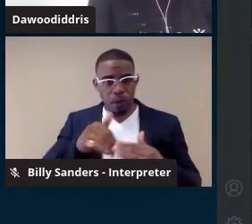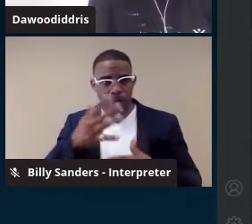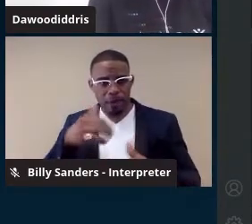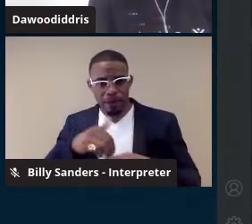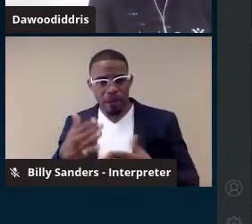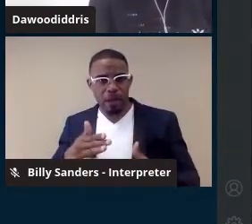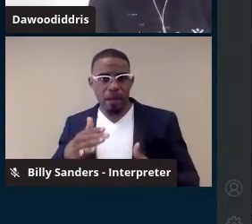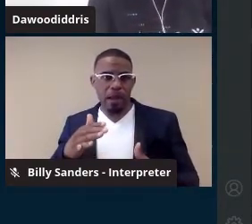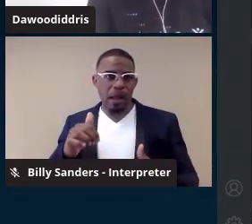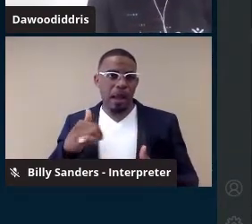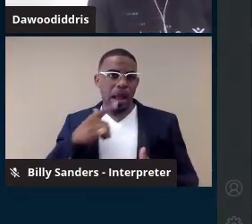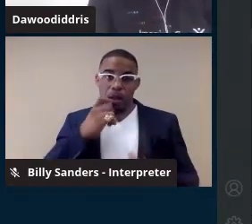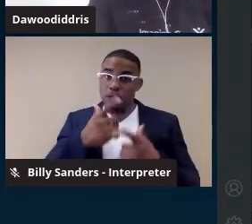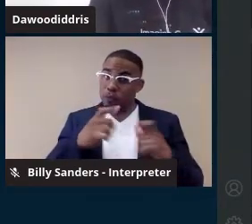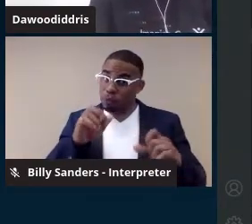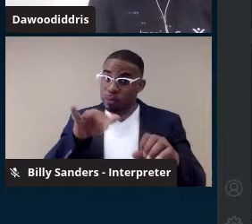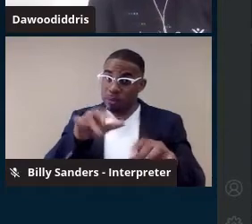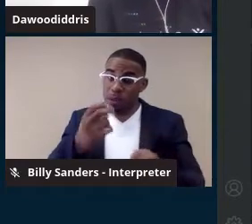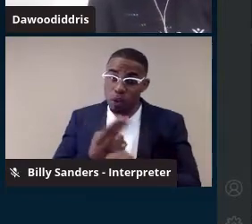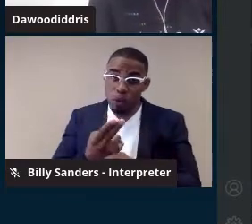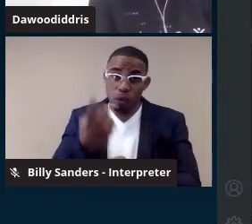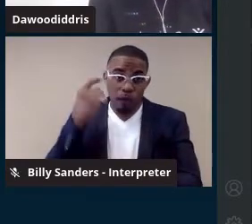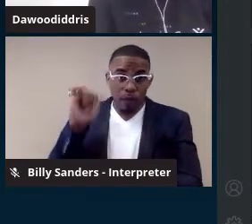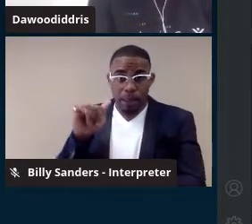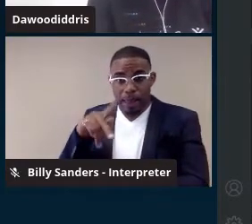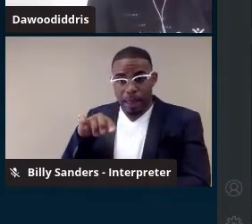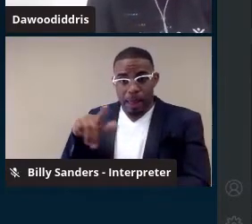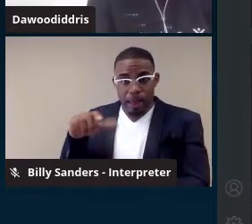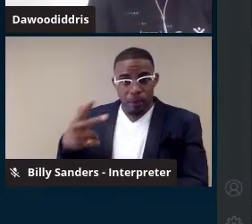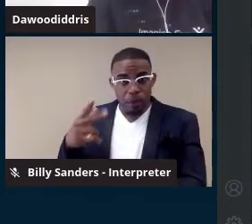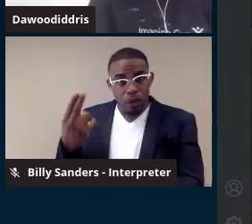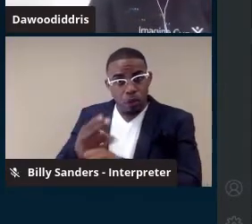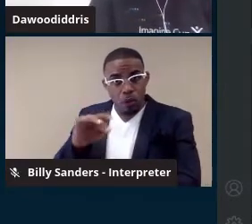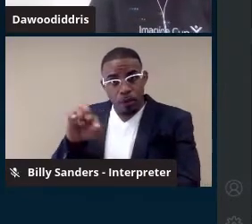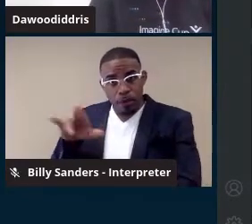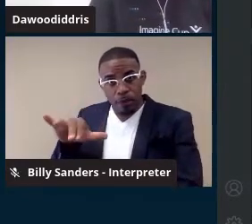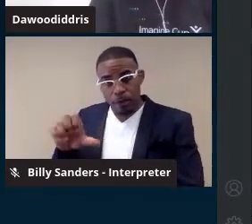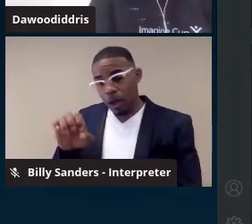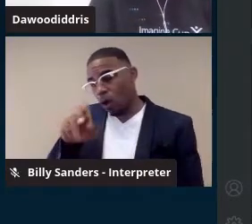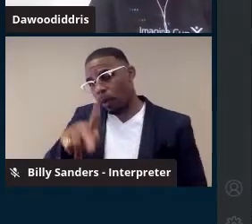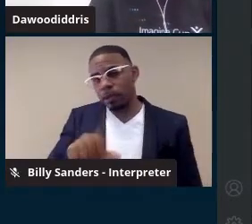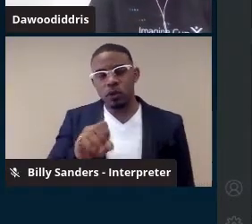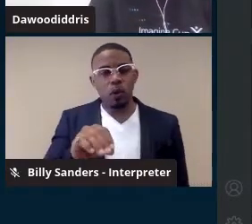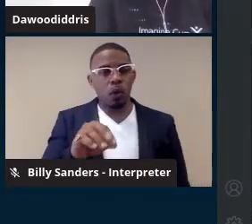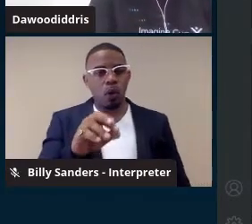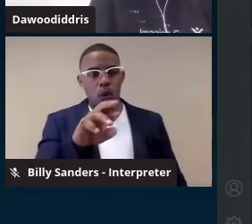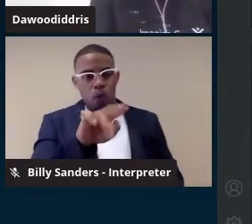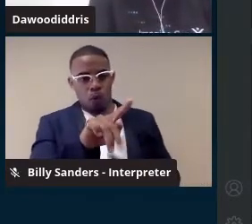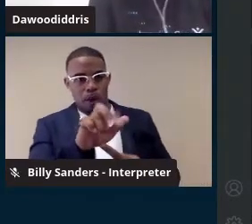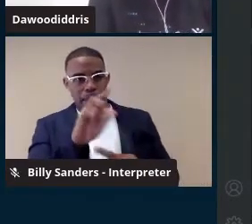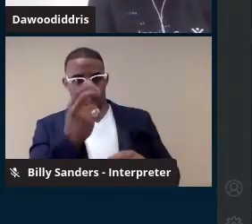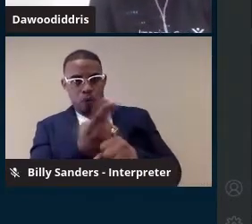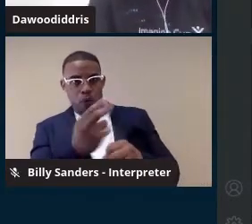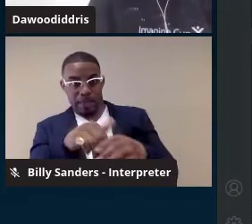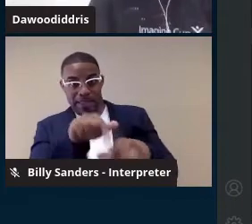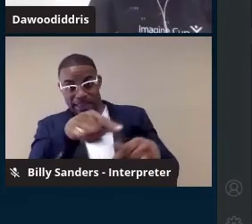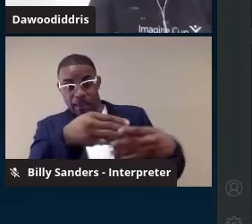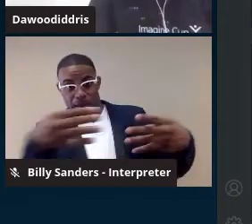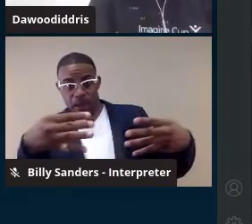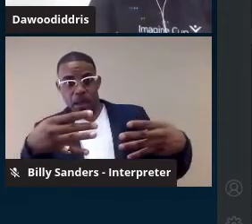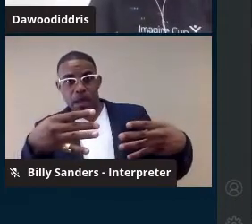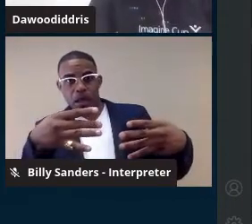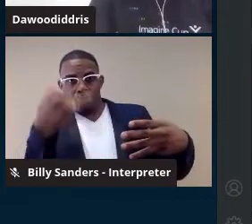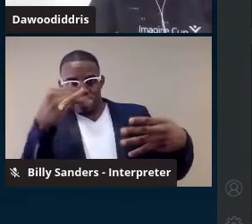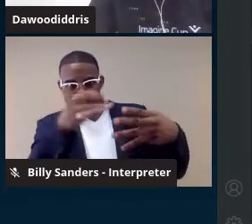so app.use, tell my app that, hey, please use router. Okay, so router is being used in here, and you can see